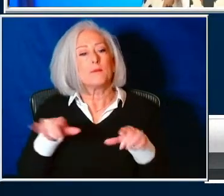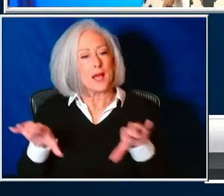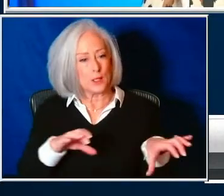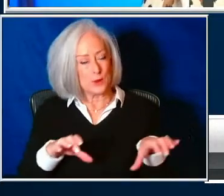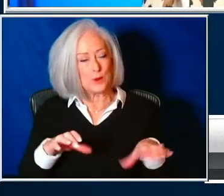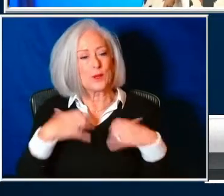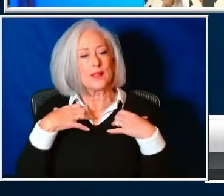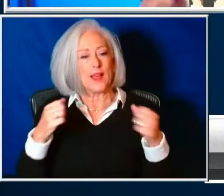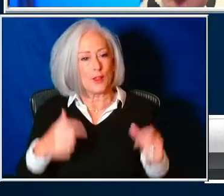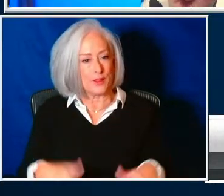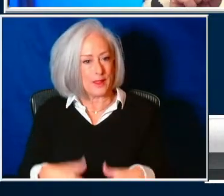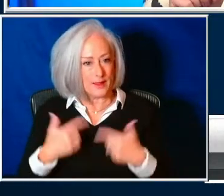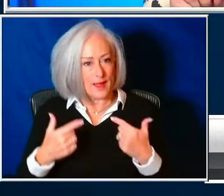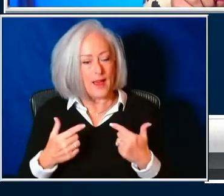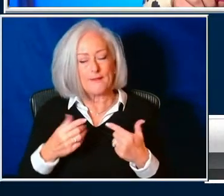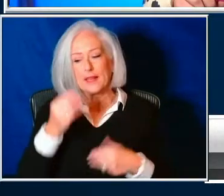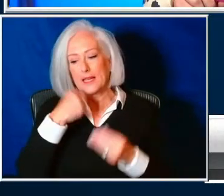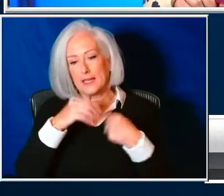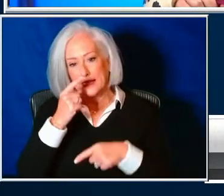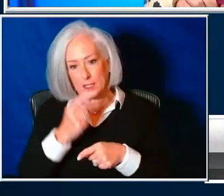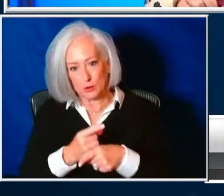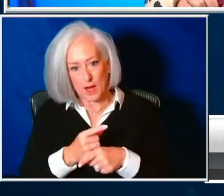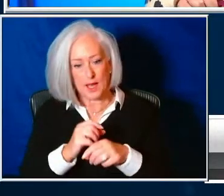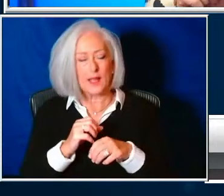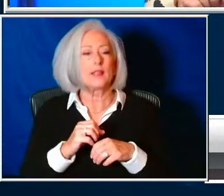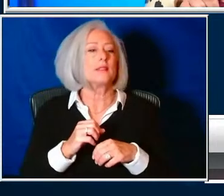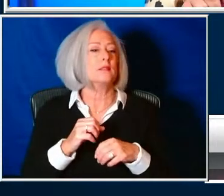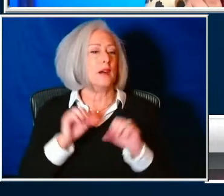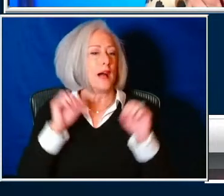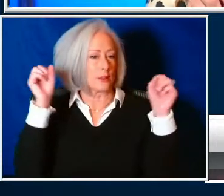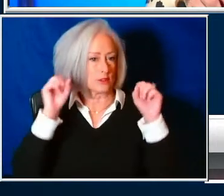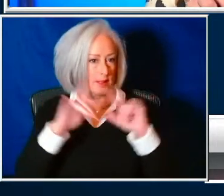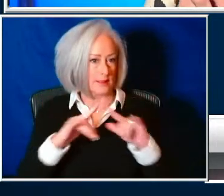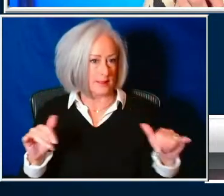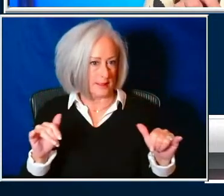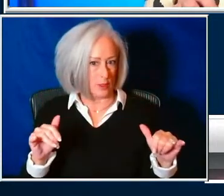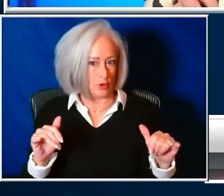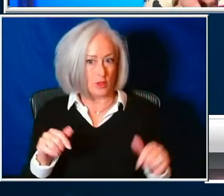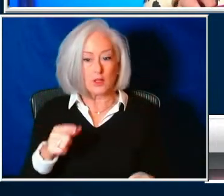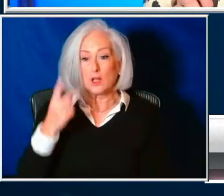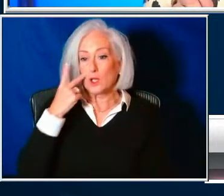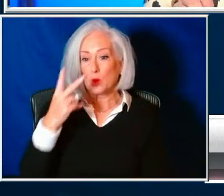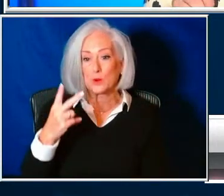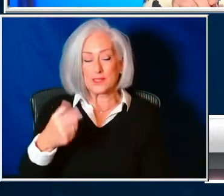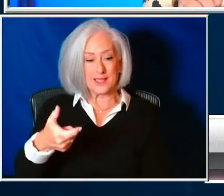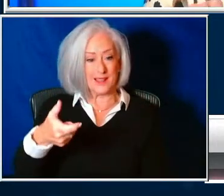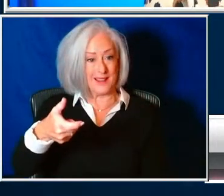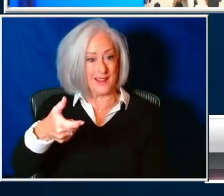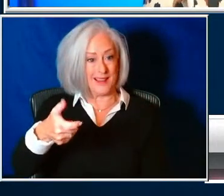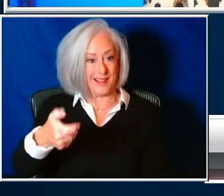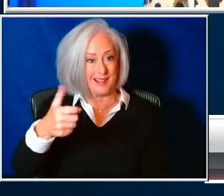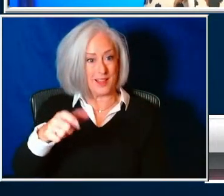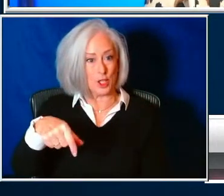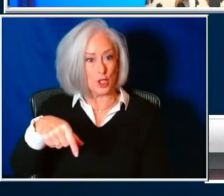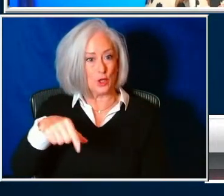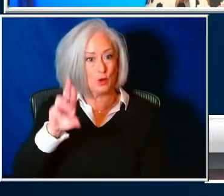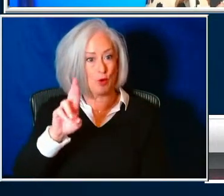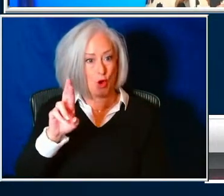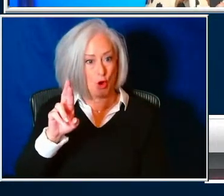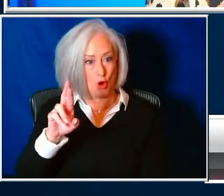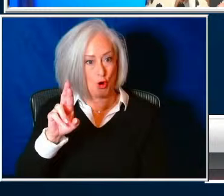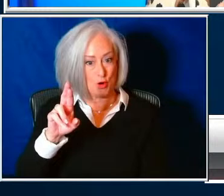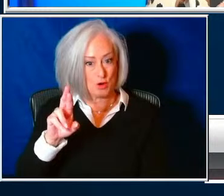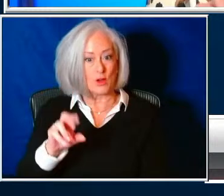We're going to have a Bitly link on the screen so you know where to go to. You can also hover over that QR code for